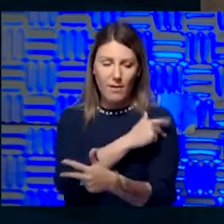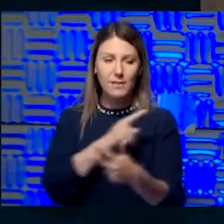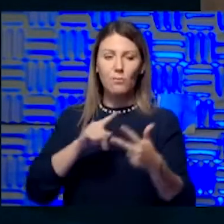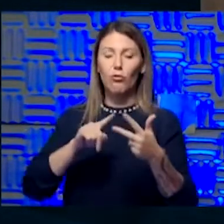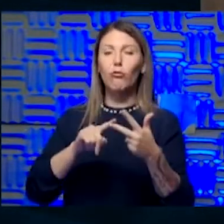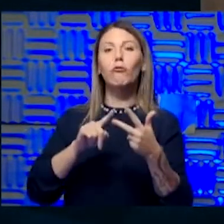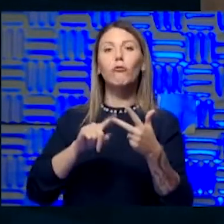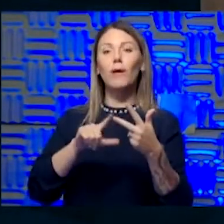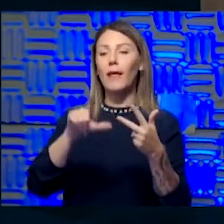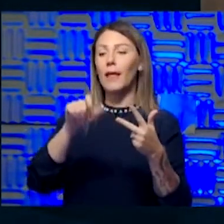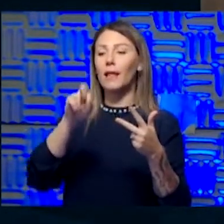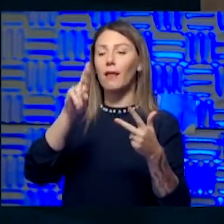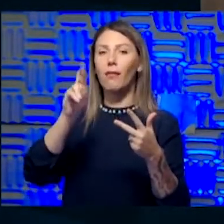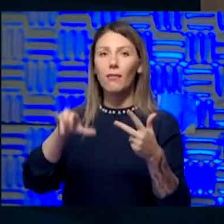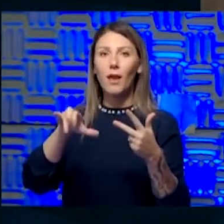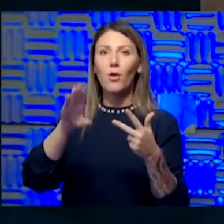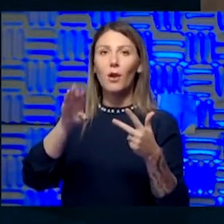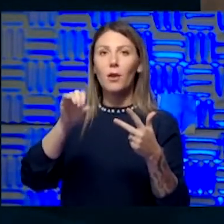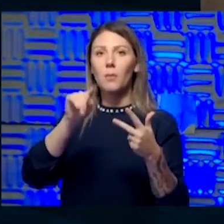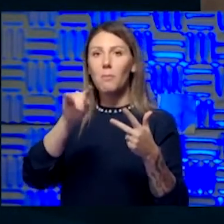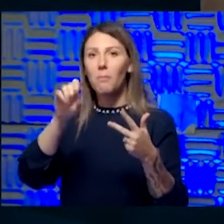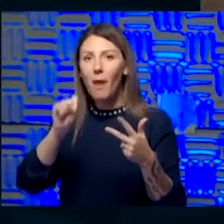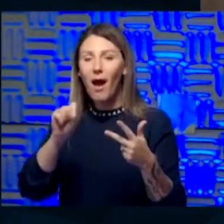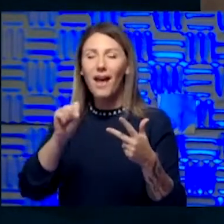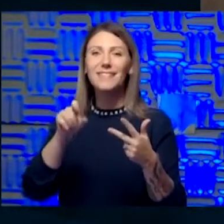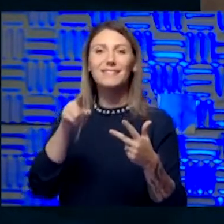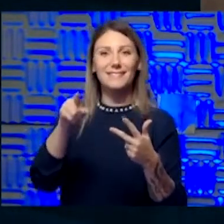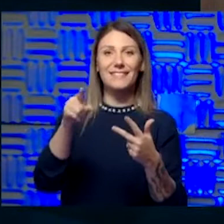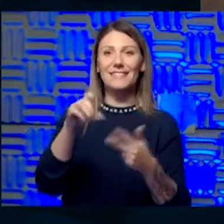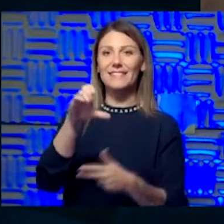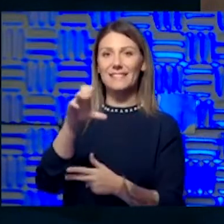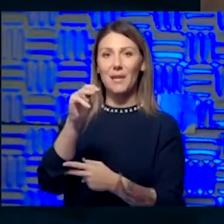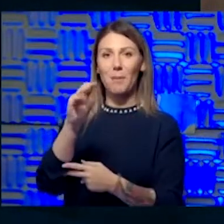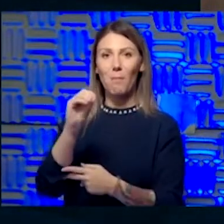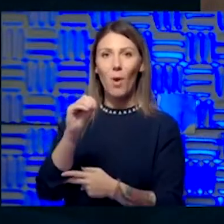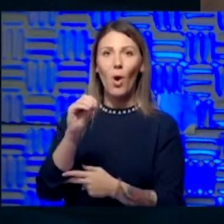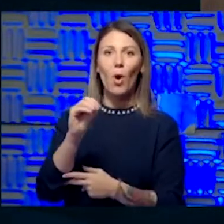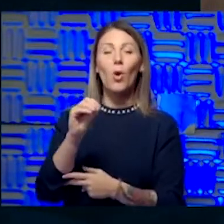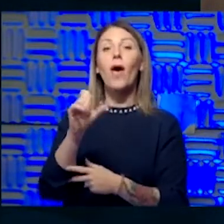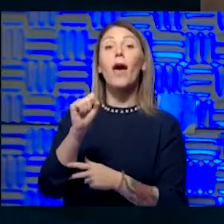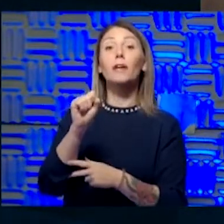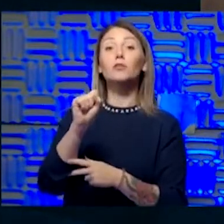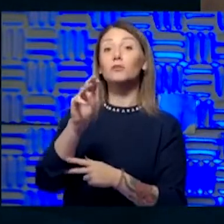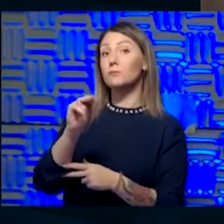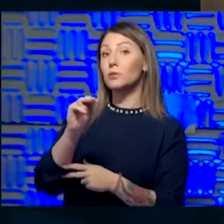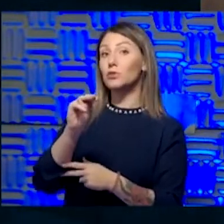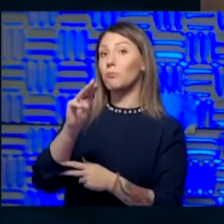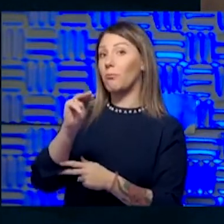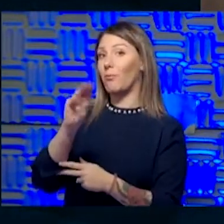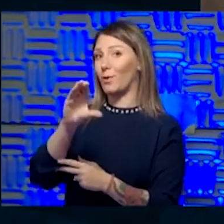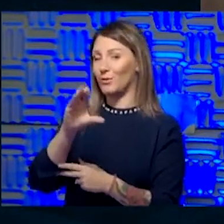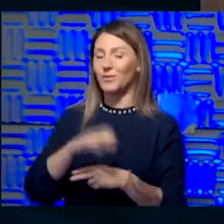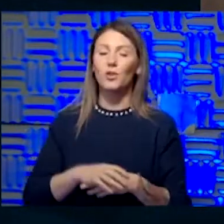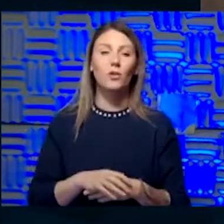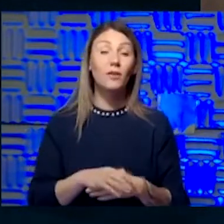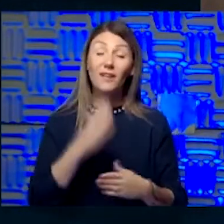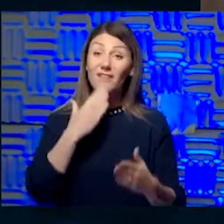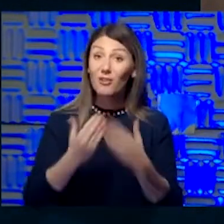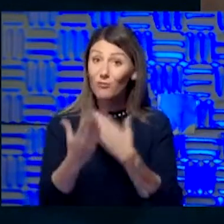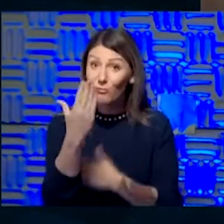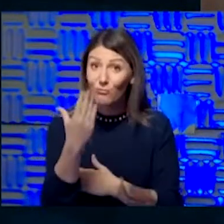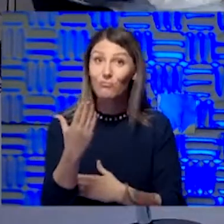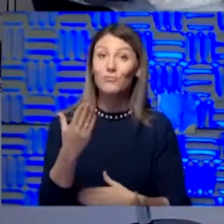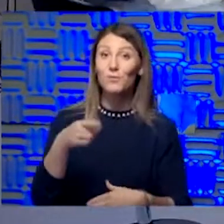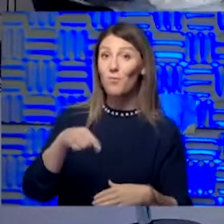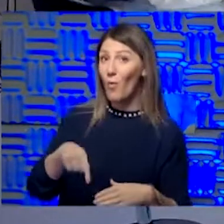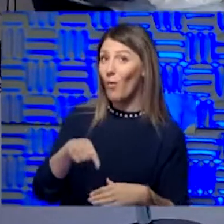at CMO over at Advent Health Shawnee Mission Medical Center. Larry, good morning. Good morning, Steve. Thank you. Thank you guys for joining. Let me first